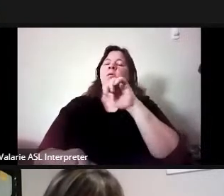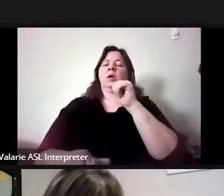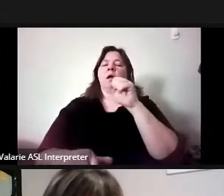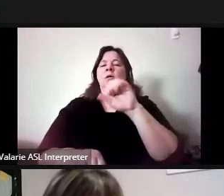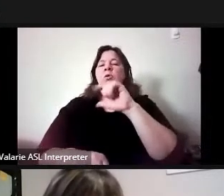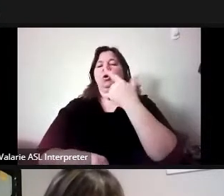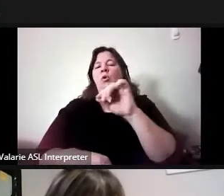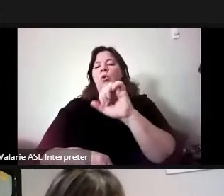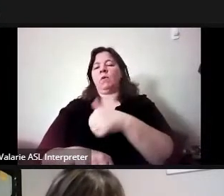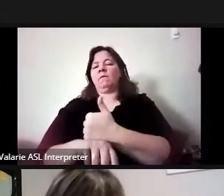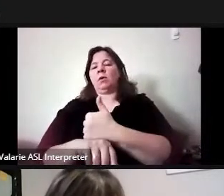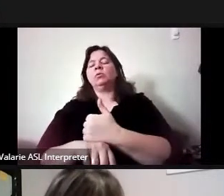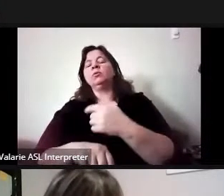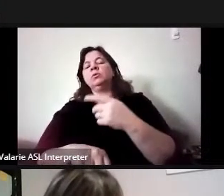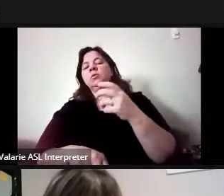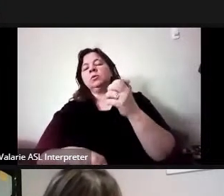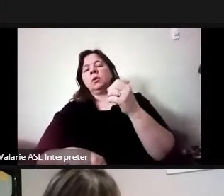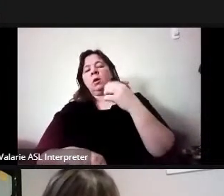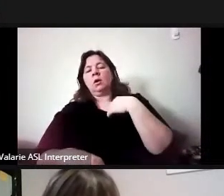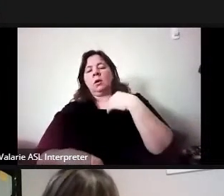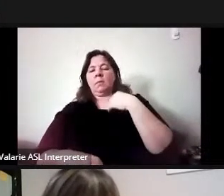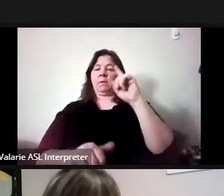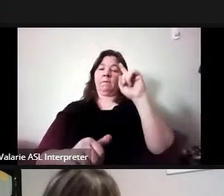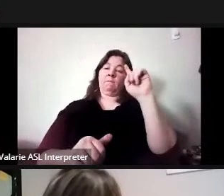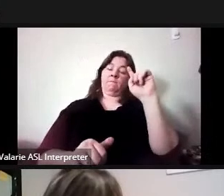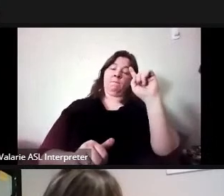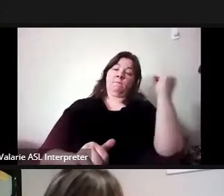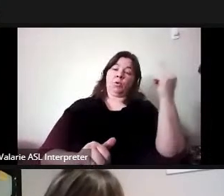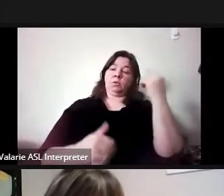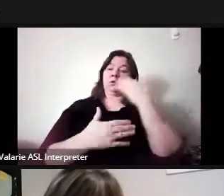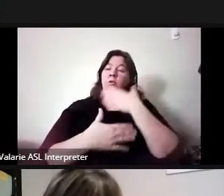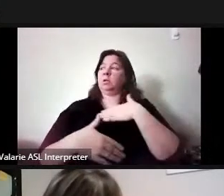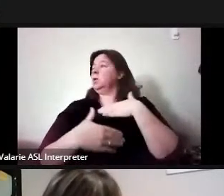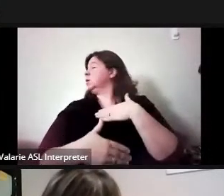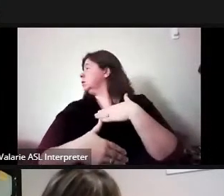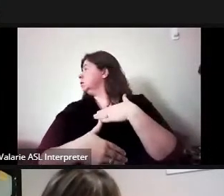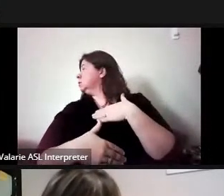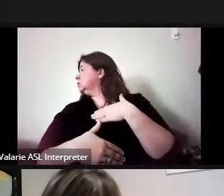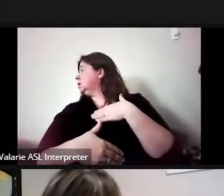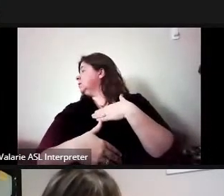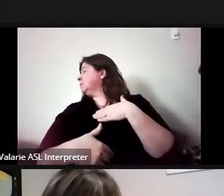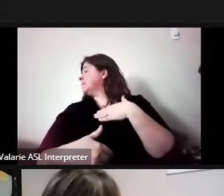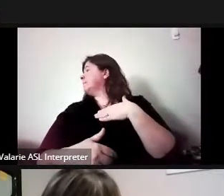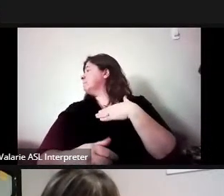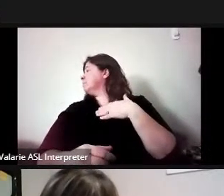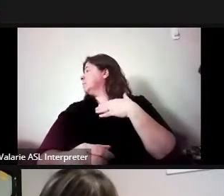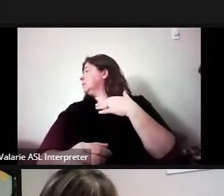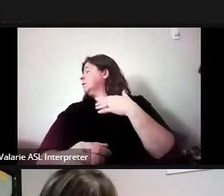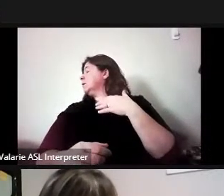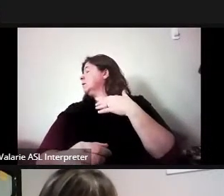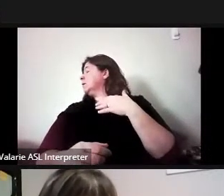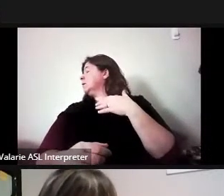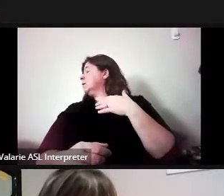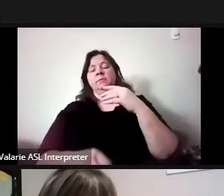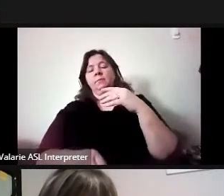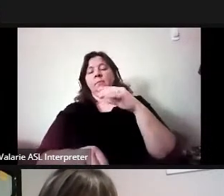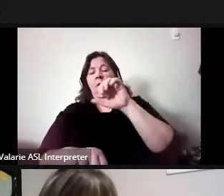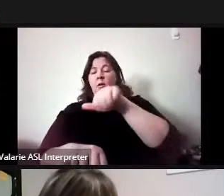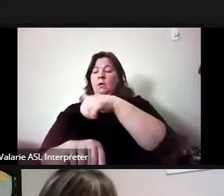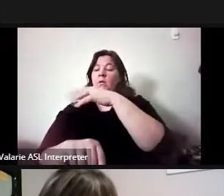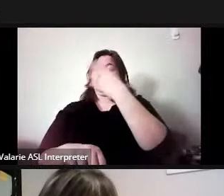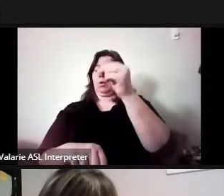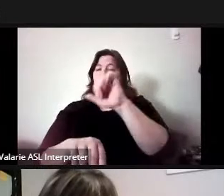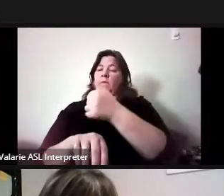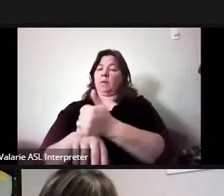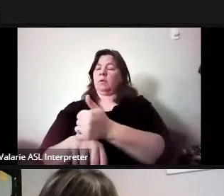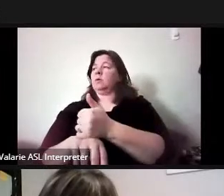Mine is really to first appreciate you for all that you do for us as Go-founders, and for giving us